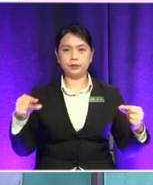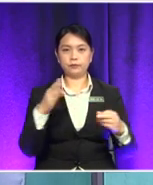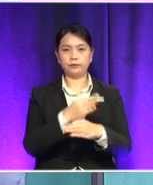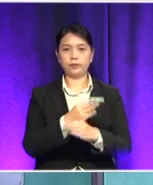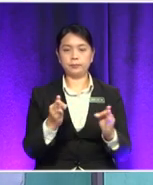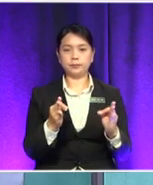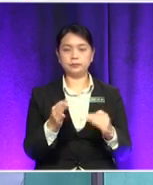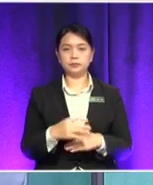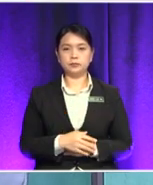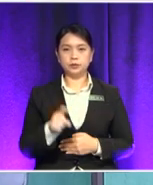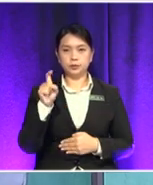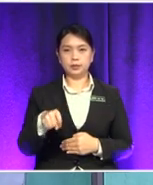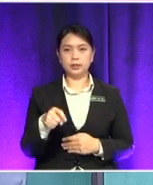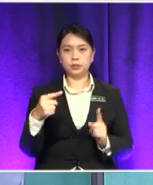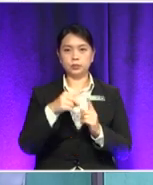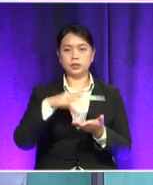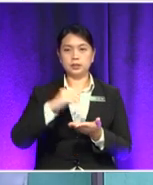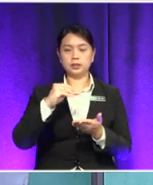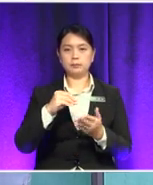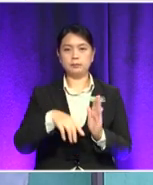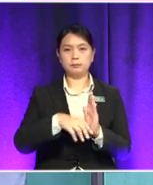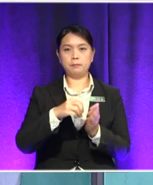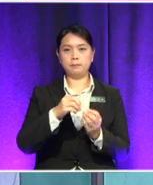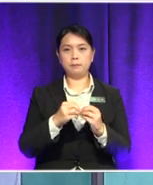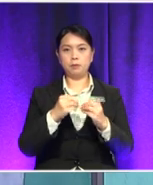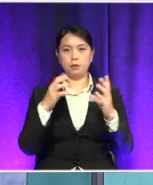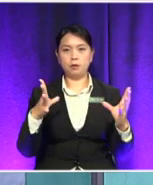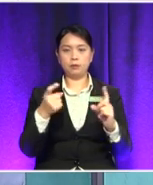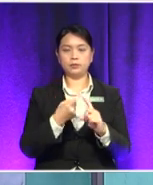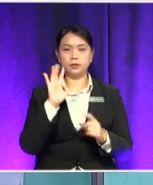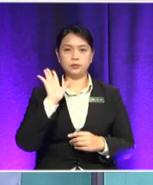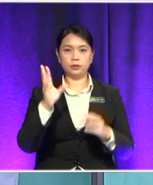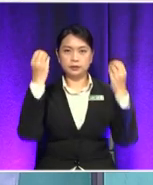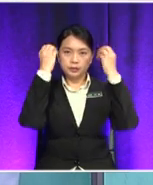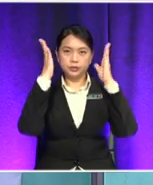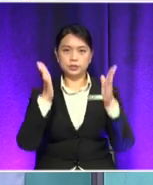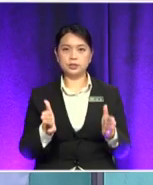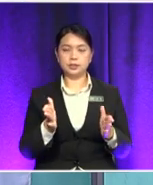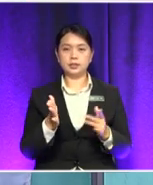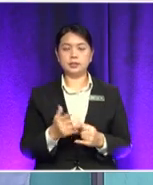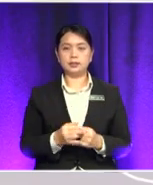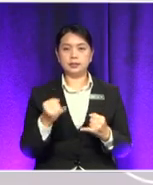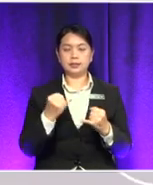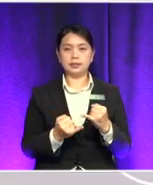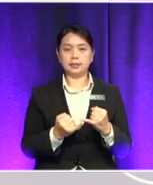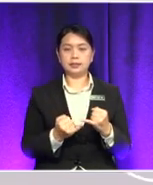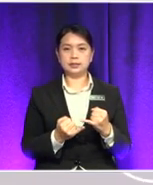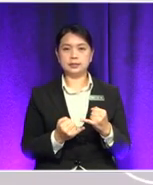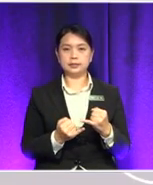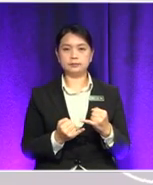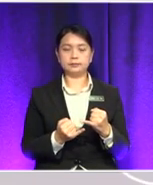tough, but you need to learn more from your teacher. Okay, last but not least, errors do not